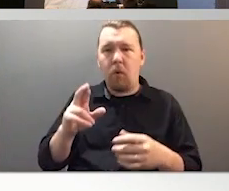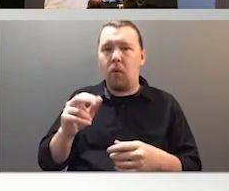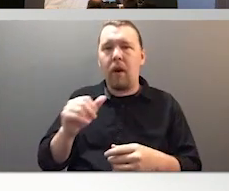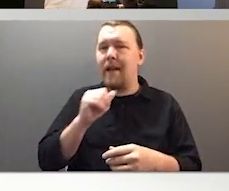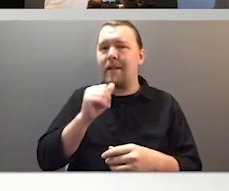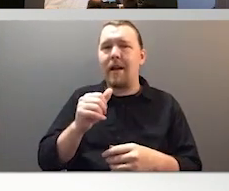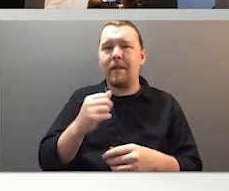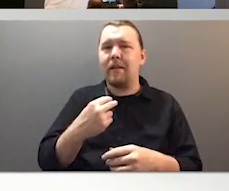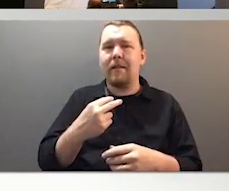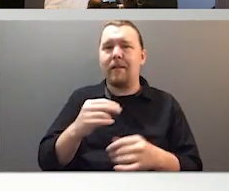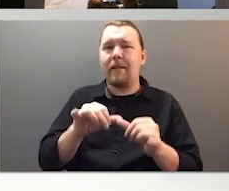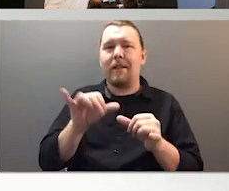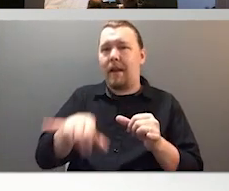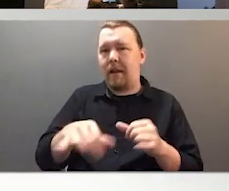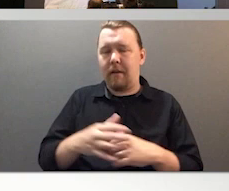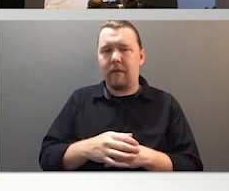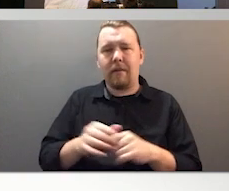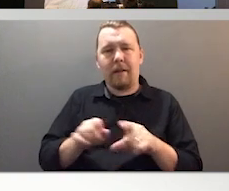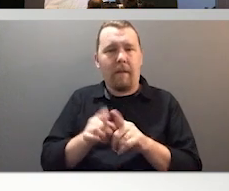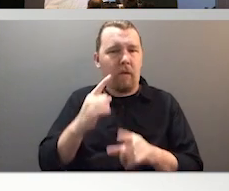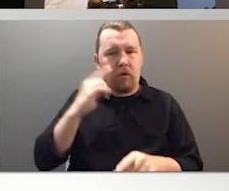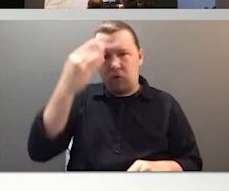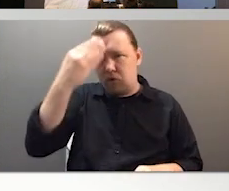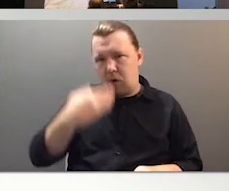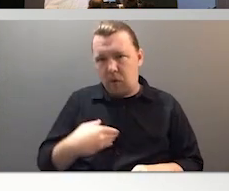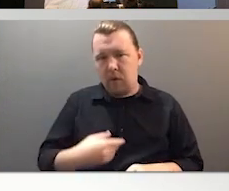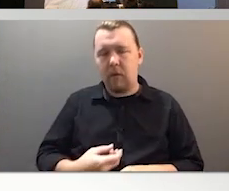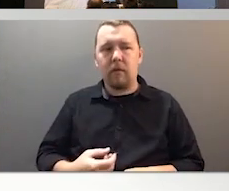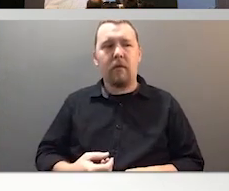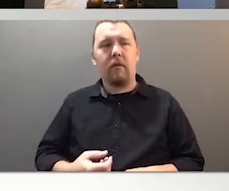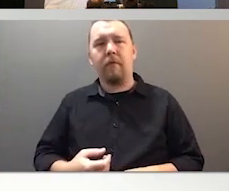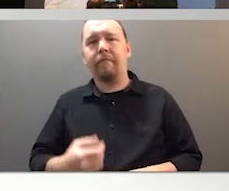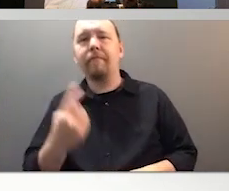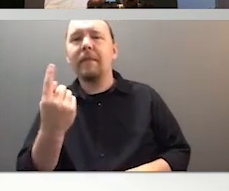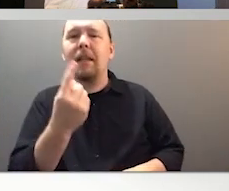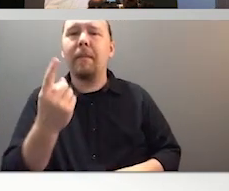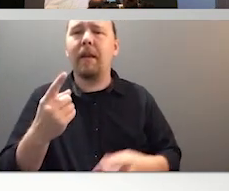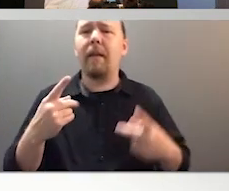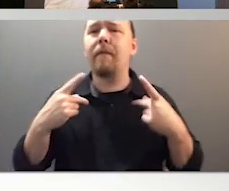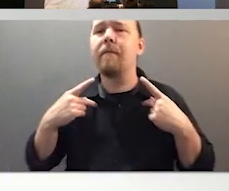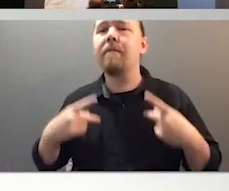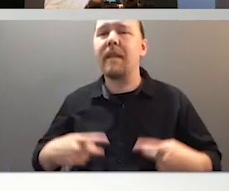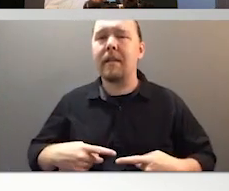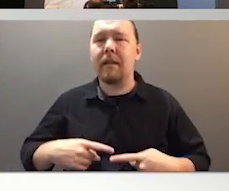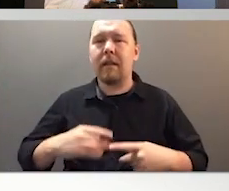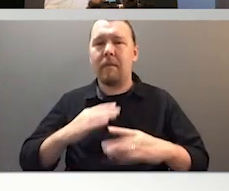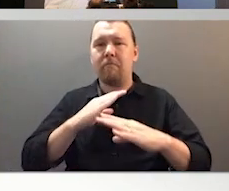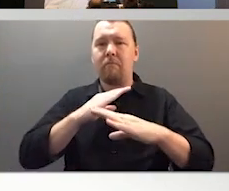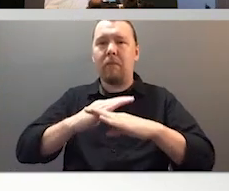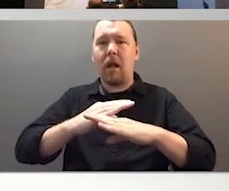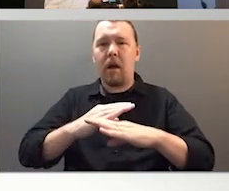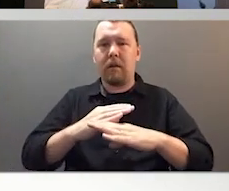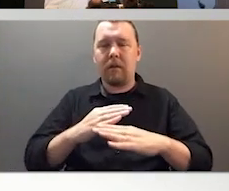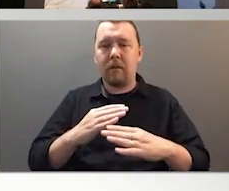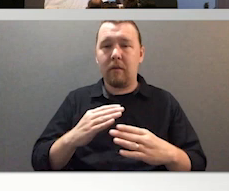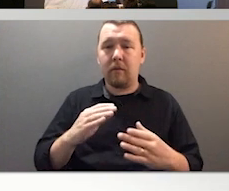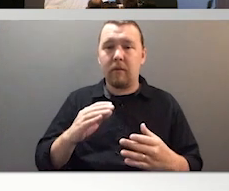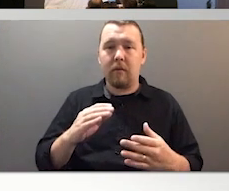Same thing goes for like a stroke. So if something has been physically like blocked off,